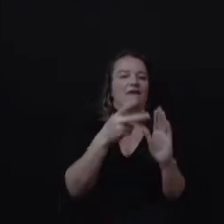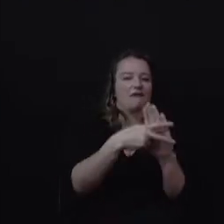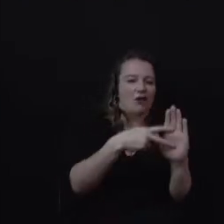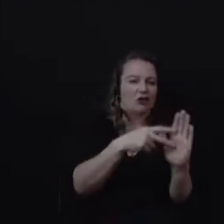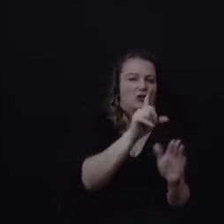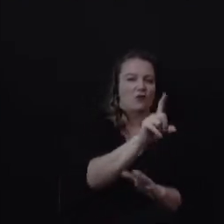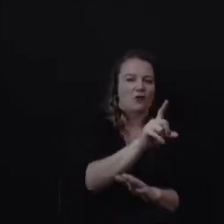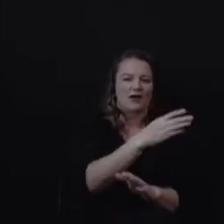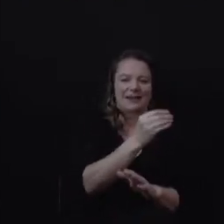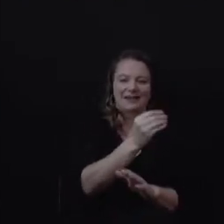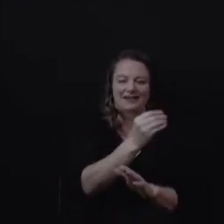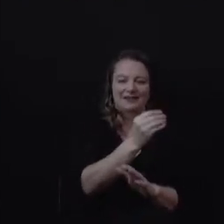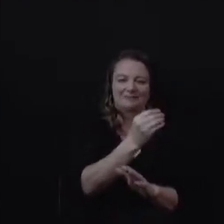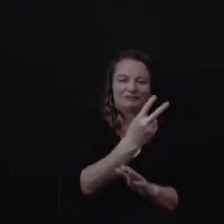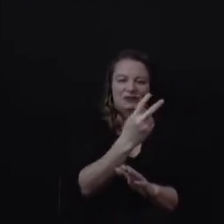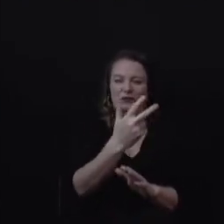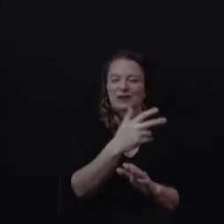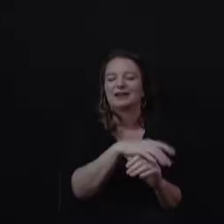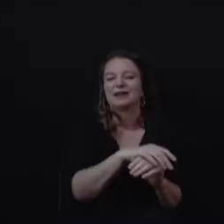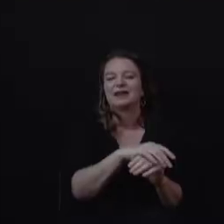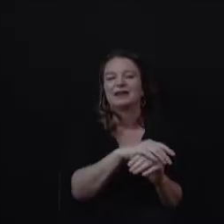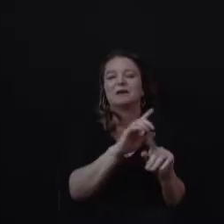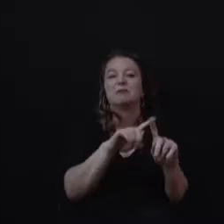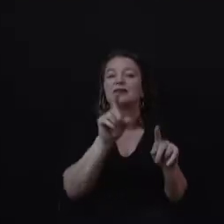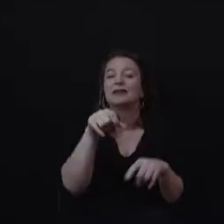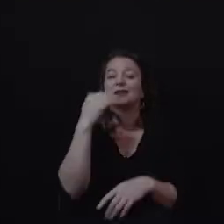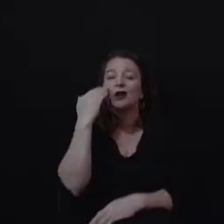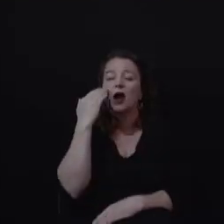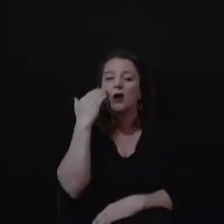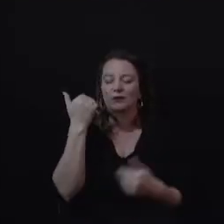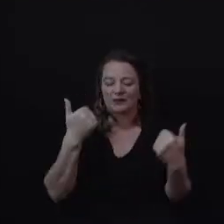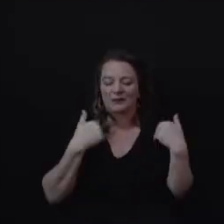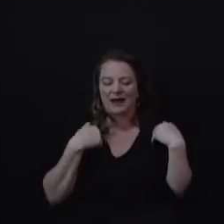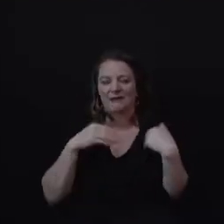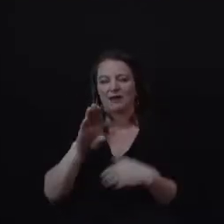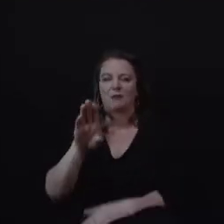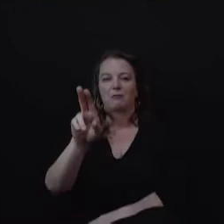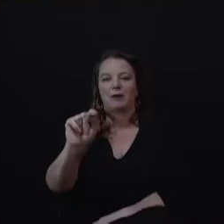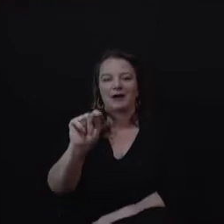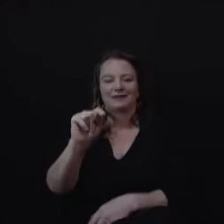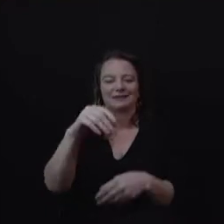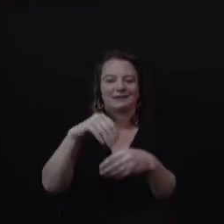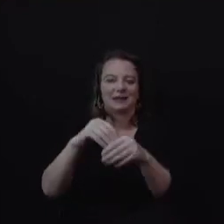of chapter 2, but you need to know there's a but in verse 4.